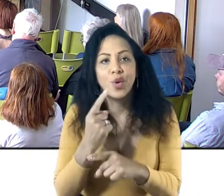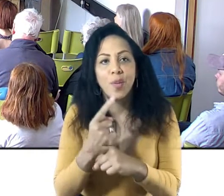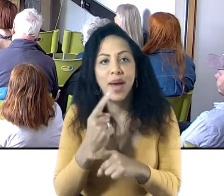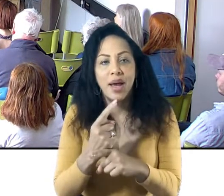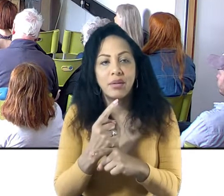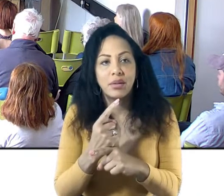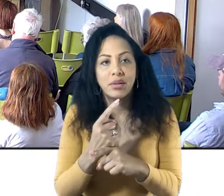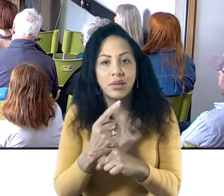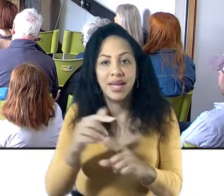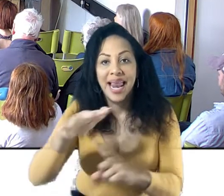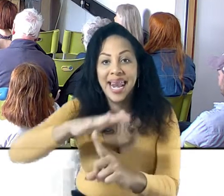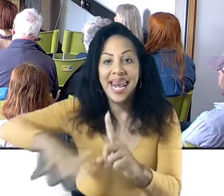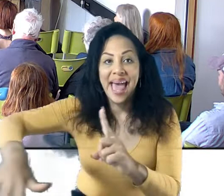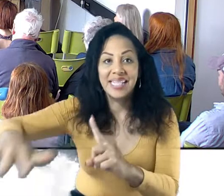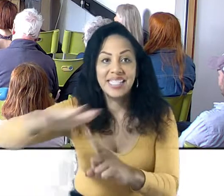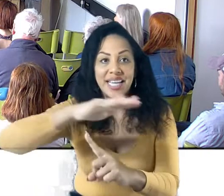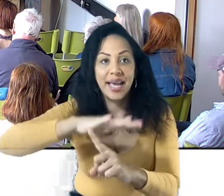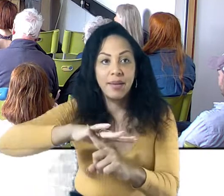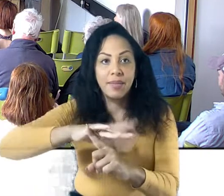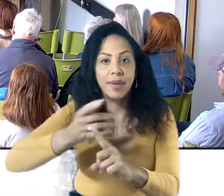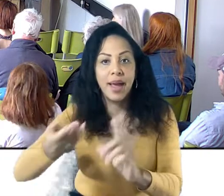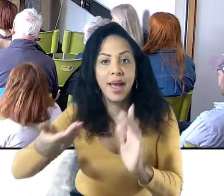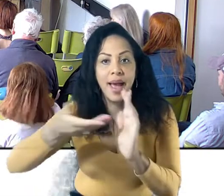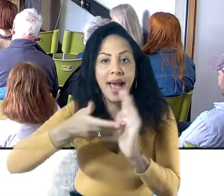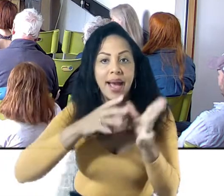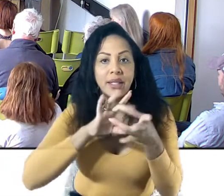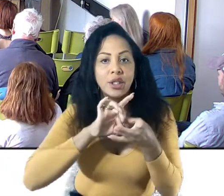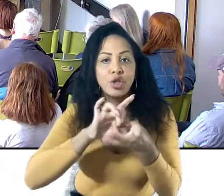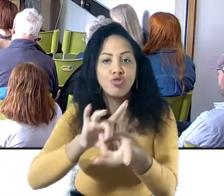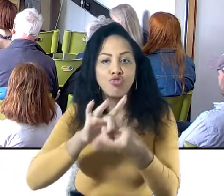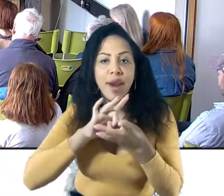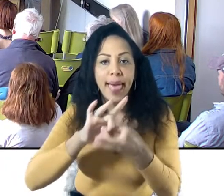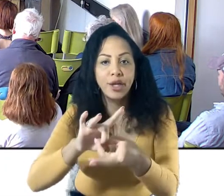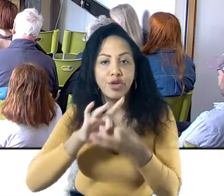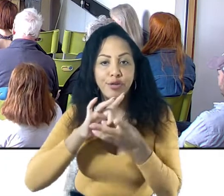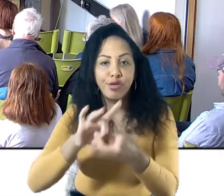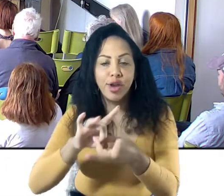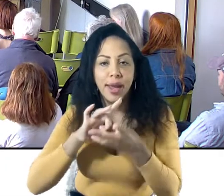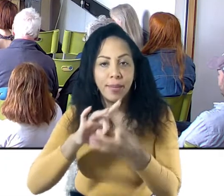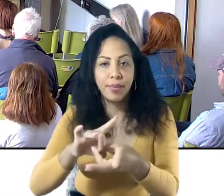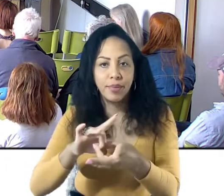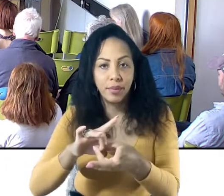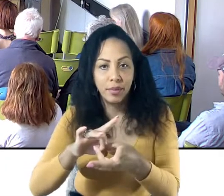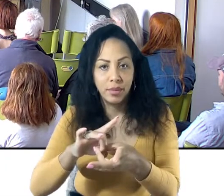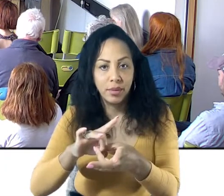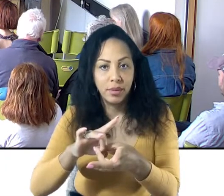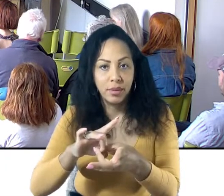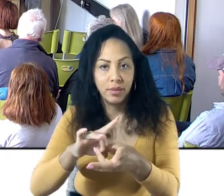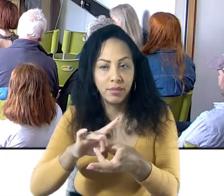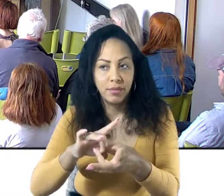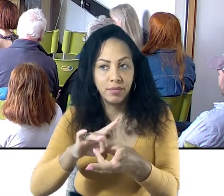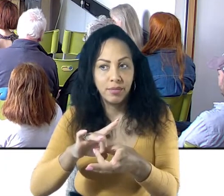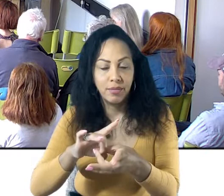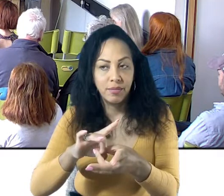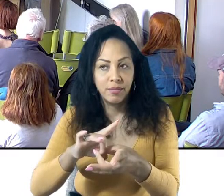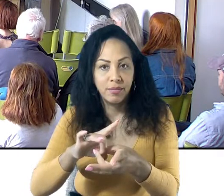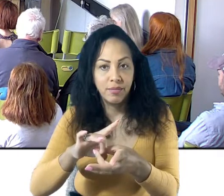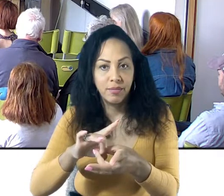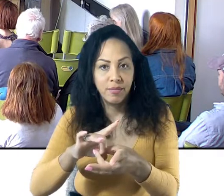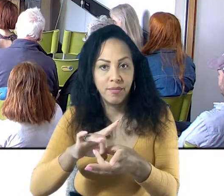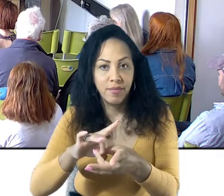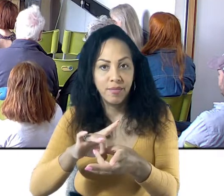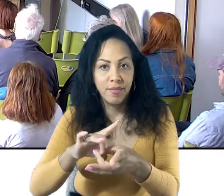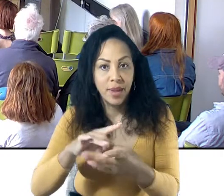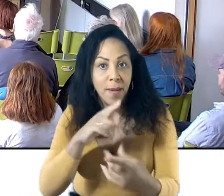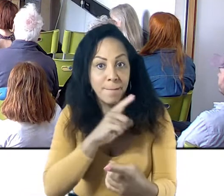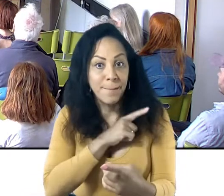what that means for the multiple crises that we're facing. And I feel